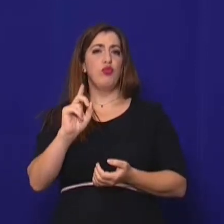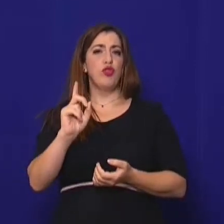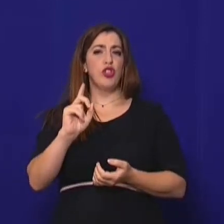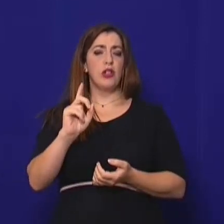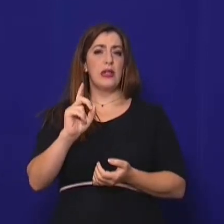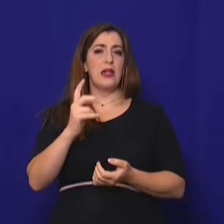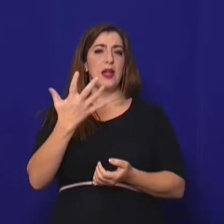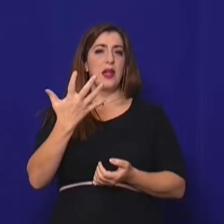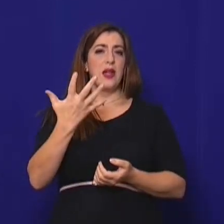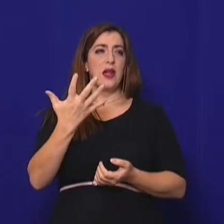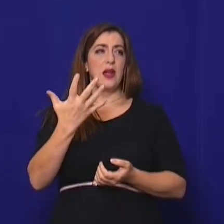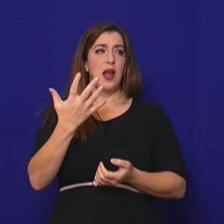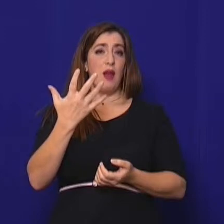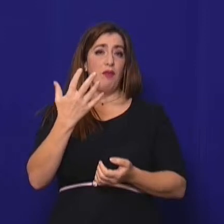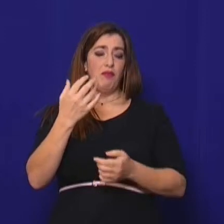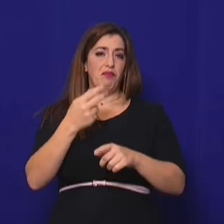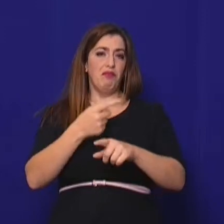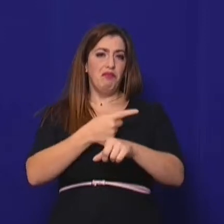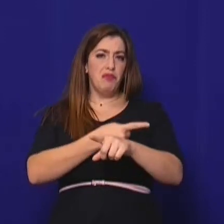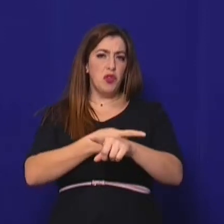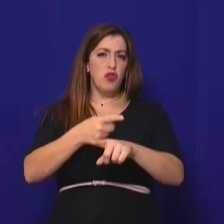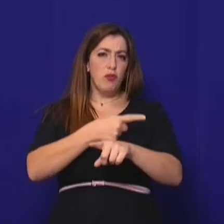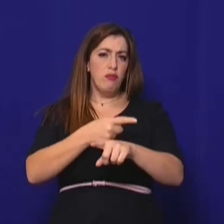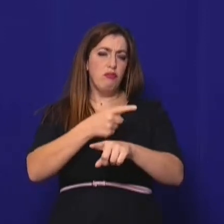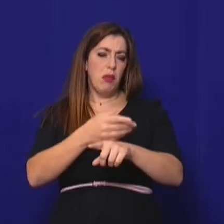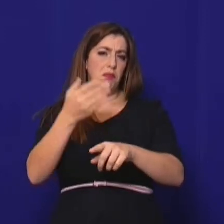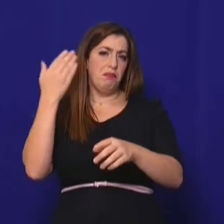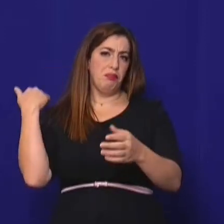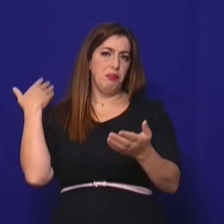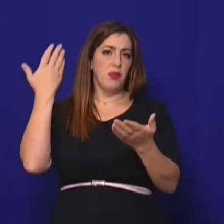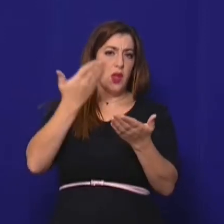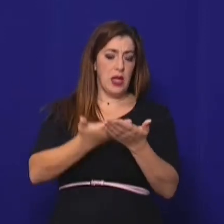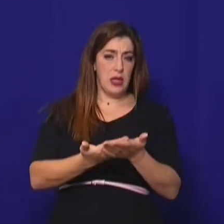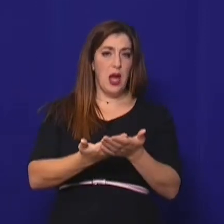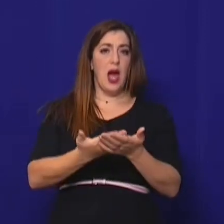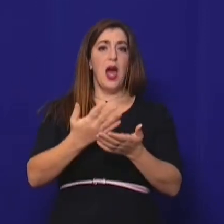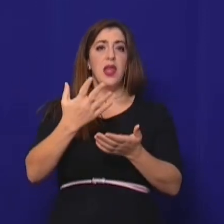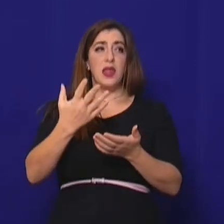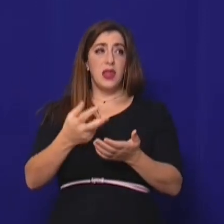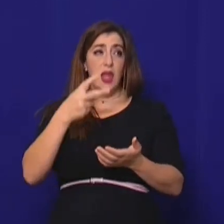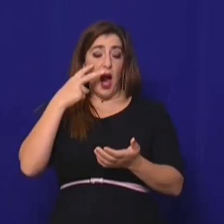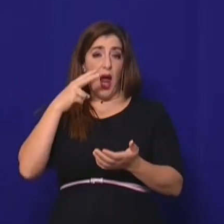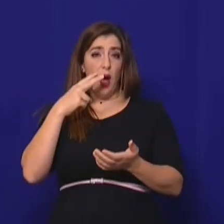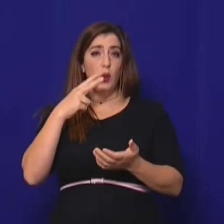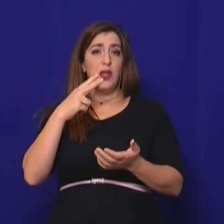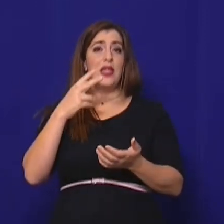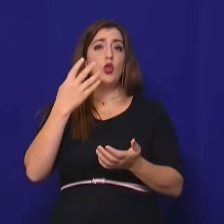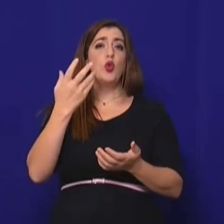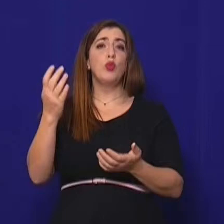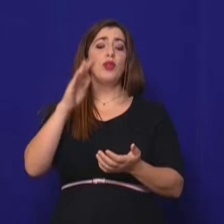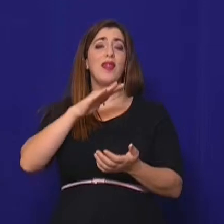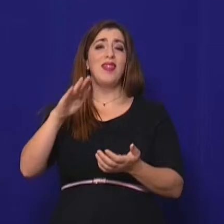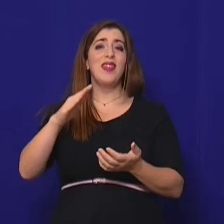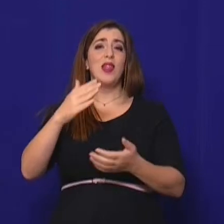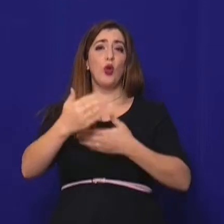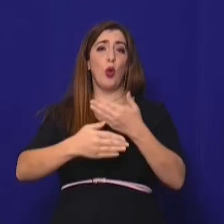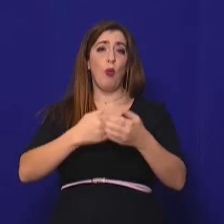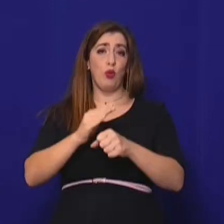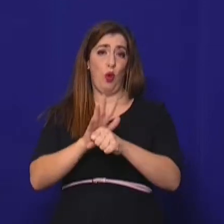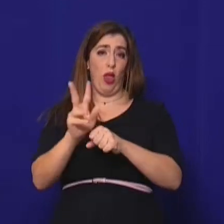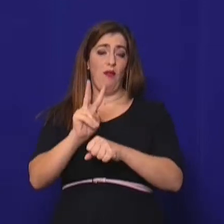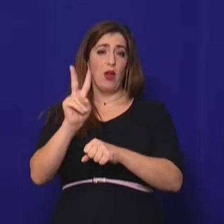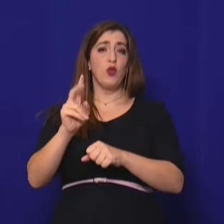qed ikollna l-aħħar ġimgħat numru stabbli ta' każijiet li huma attivi. Għawdex ukoll qed